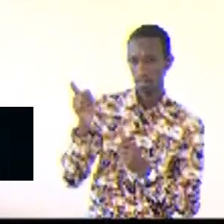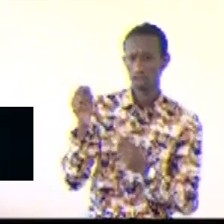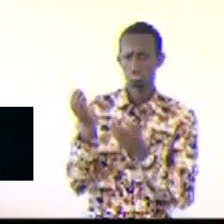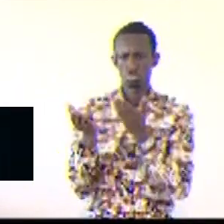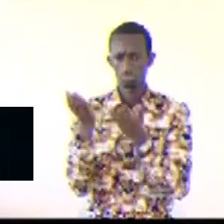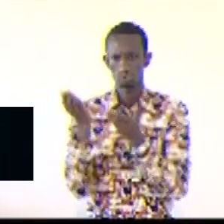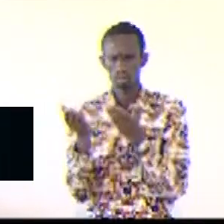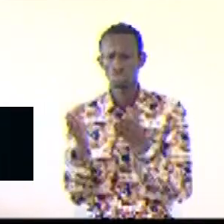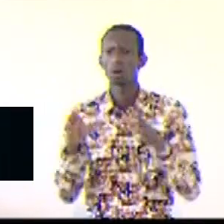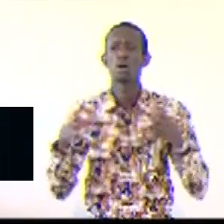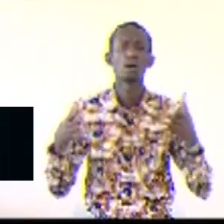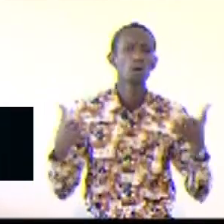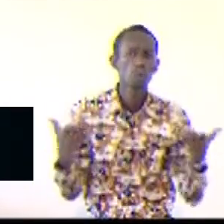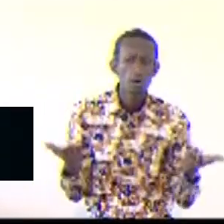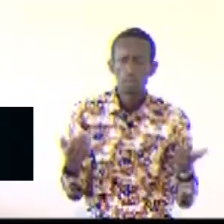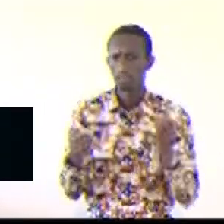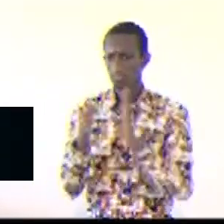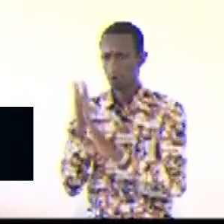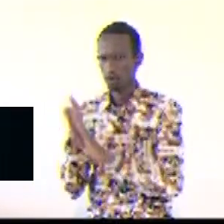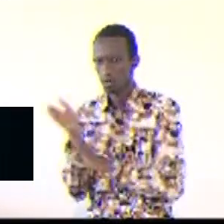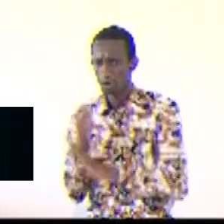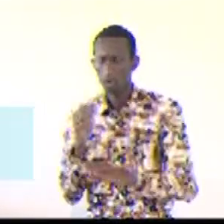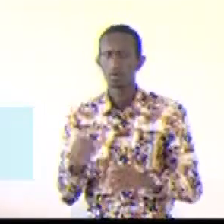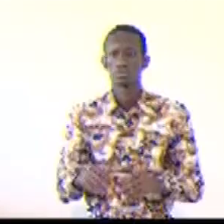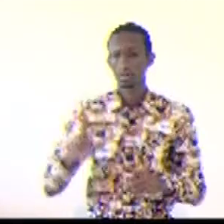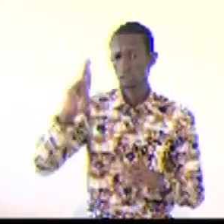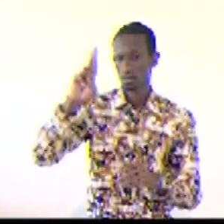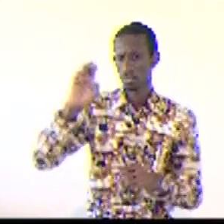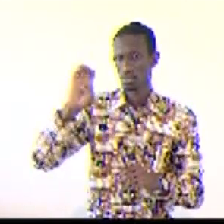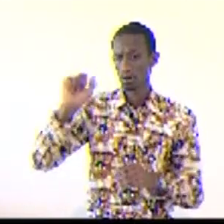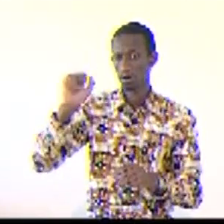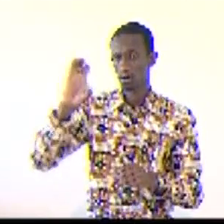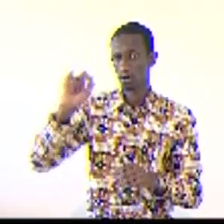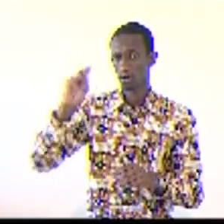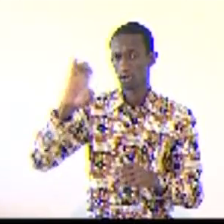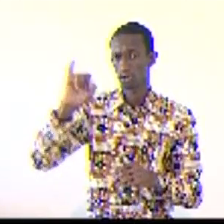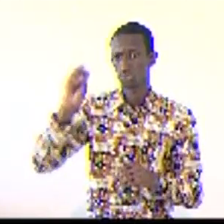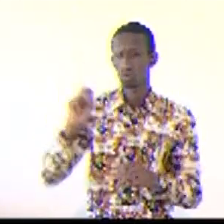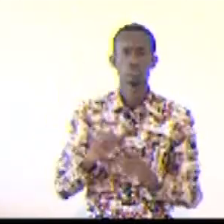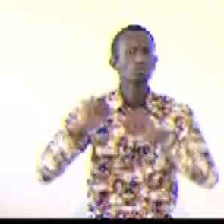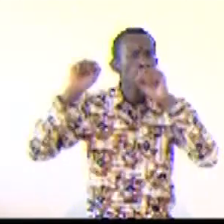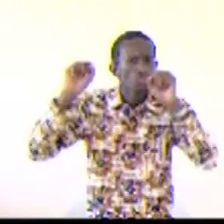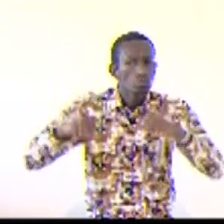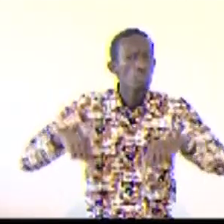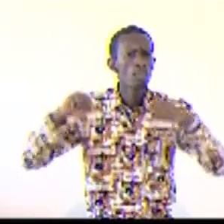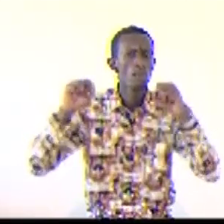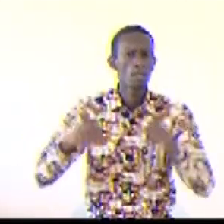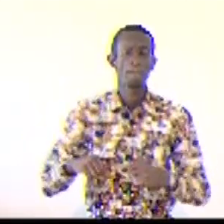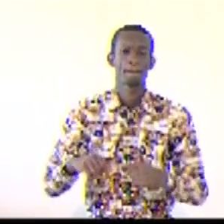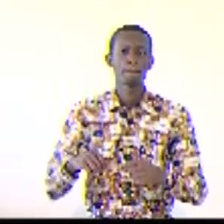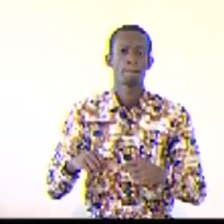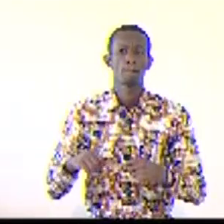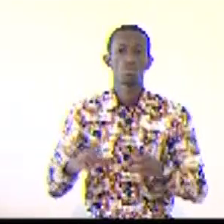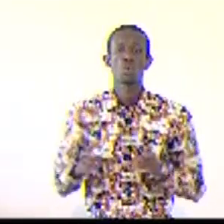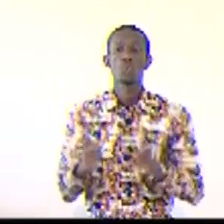how fast the reaction can go. The measure of how fast